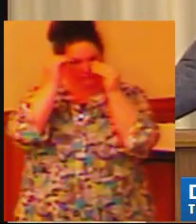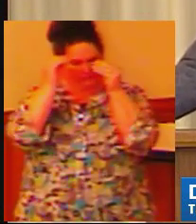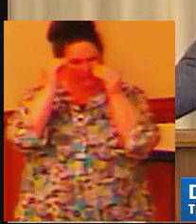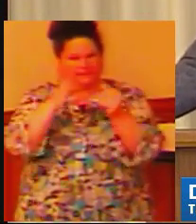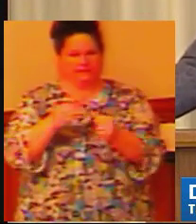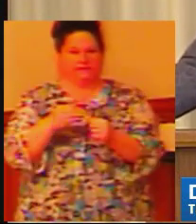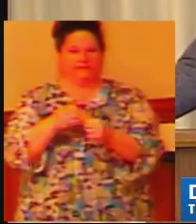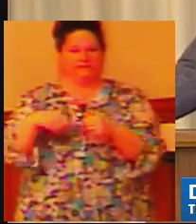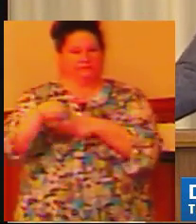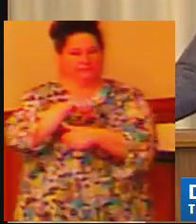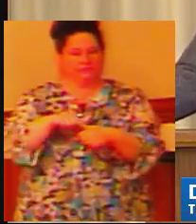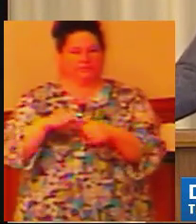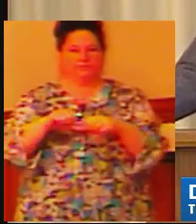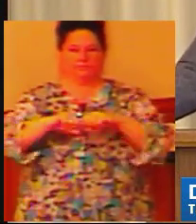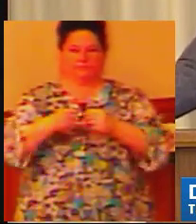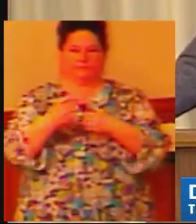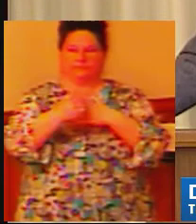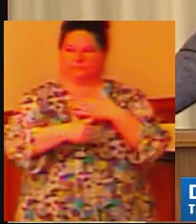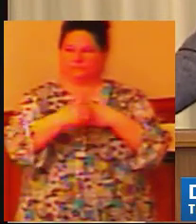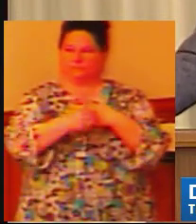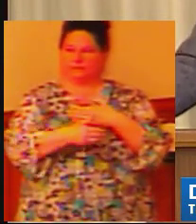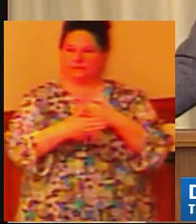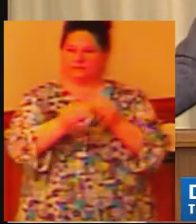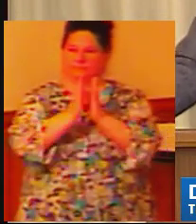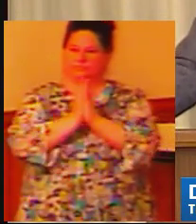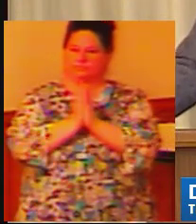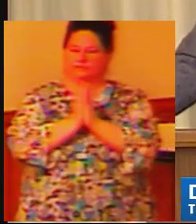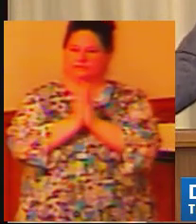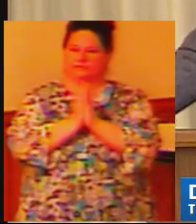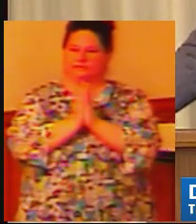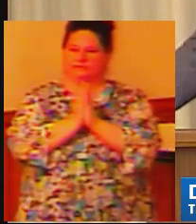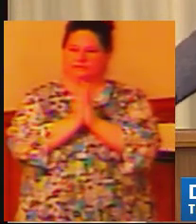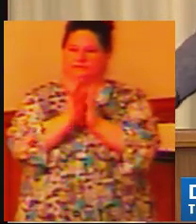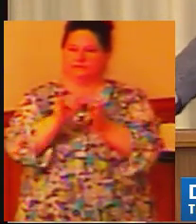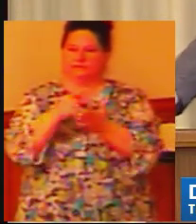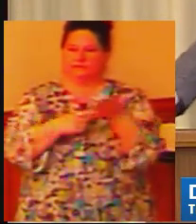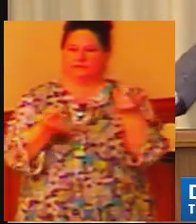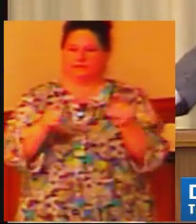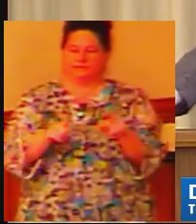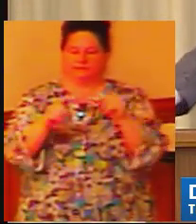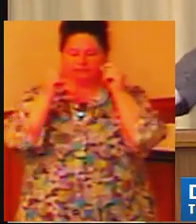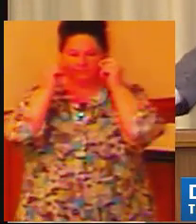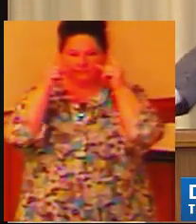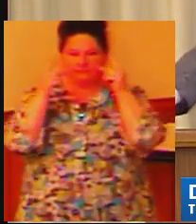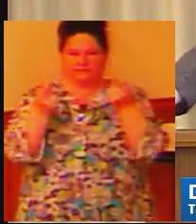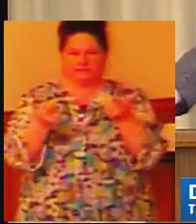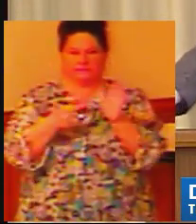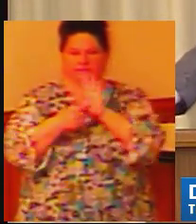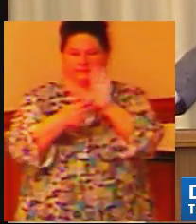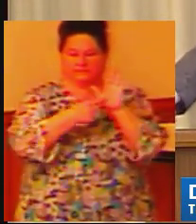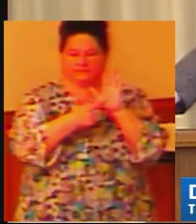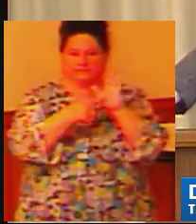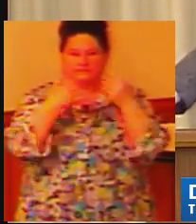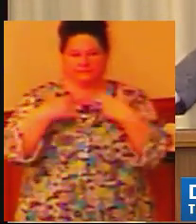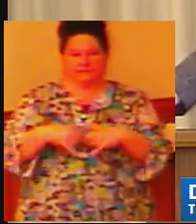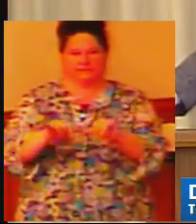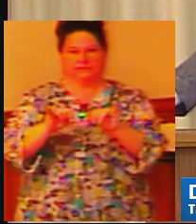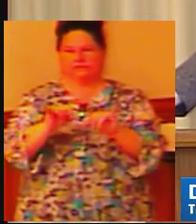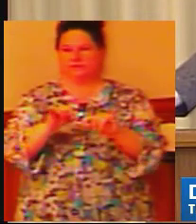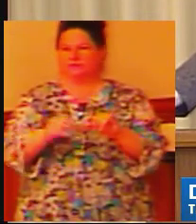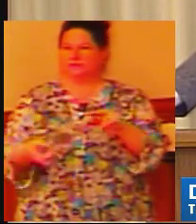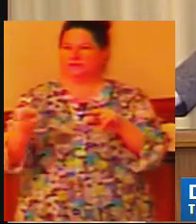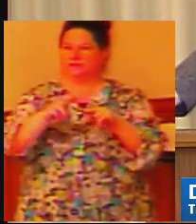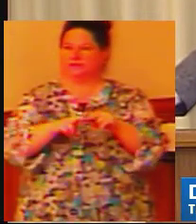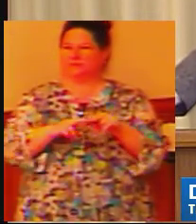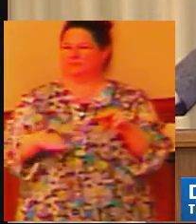of bread, and in prayers. And then that's what happened. Signs and wonders continued, and they went about 3,000. Can you